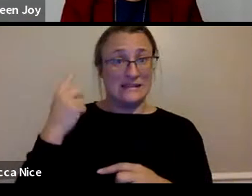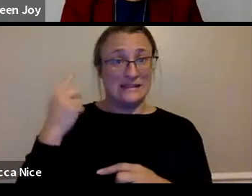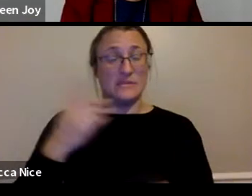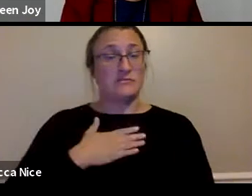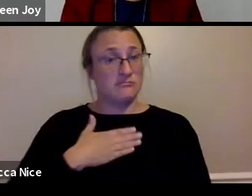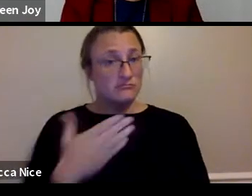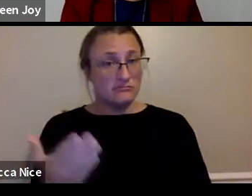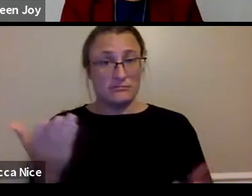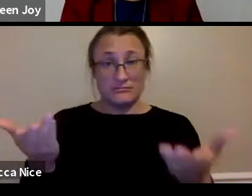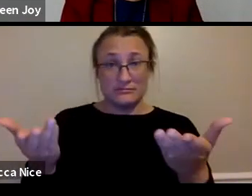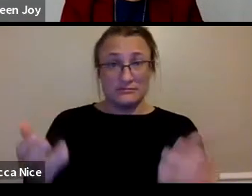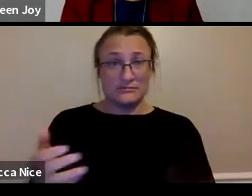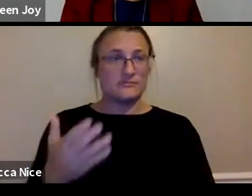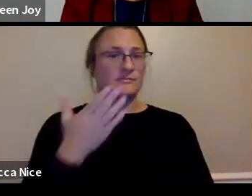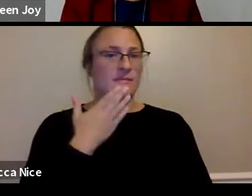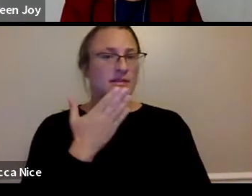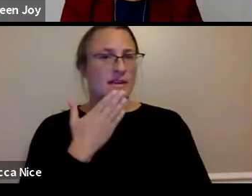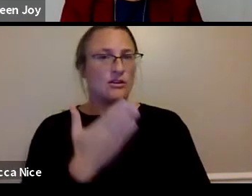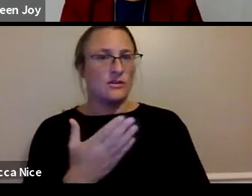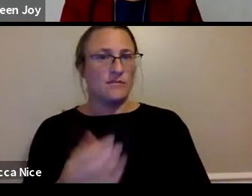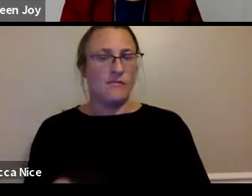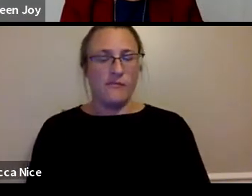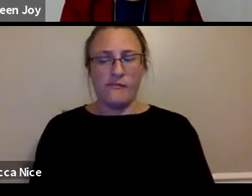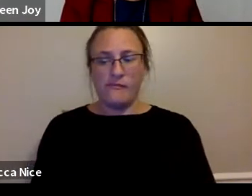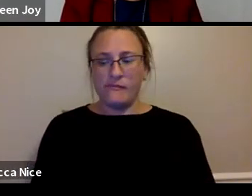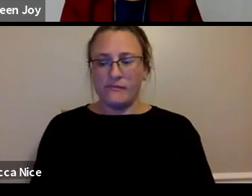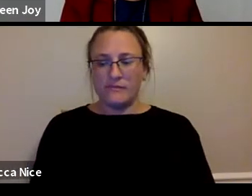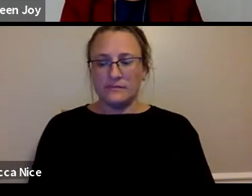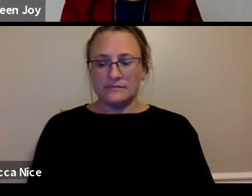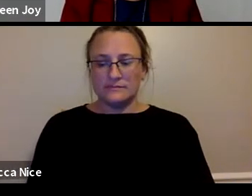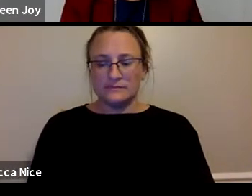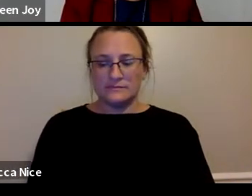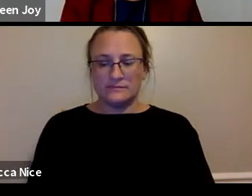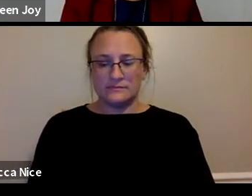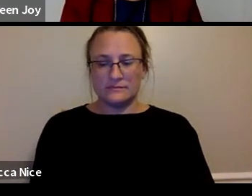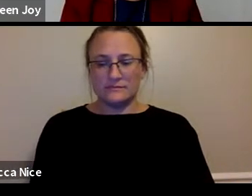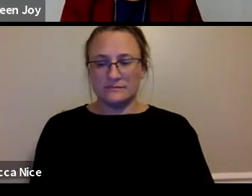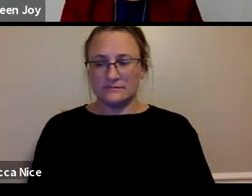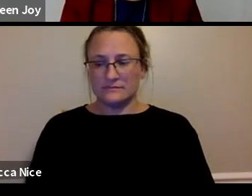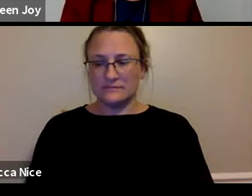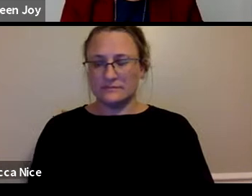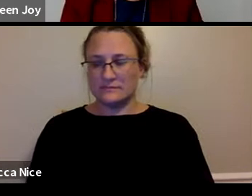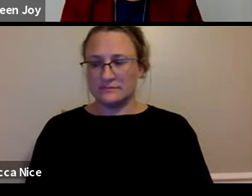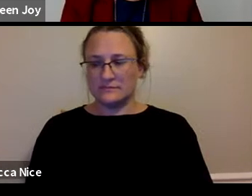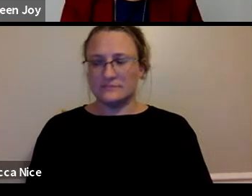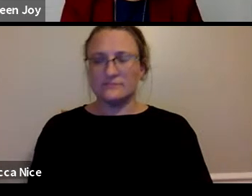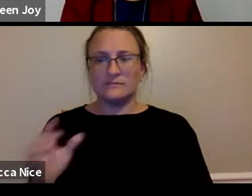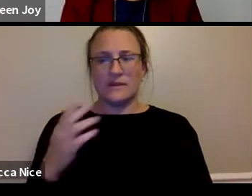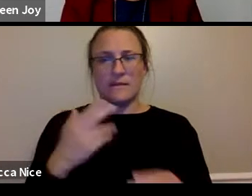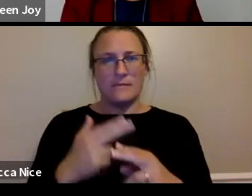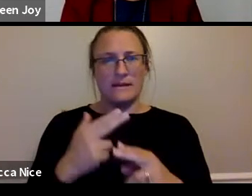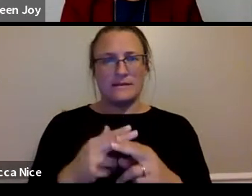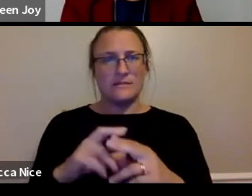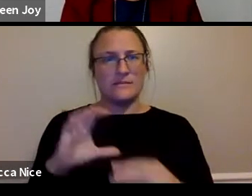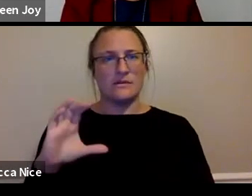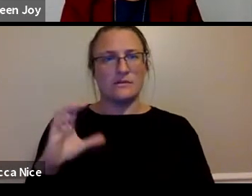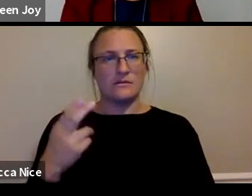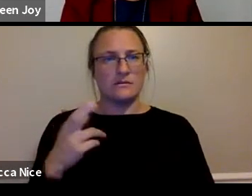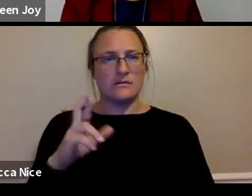have to say. Thank you so much. So let me spell my name for you again. It's Christopher,